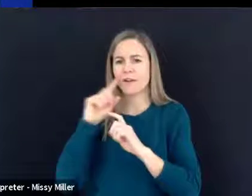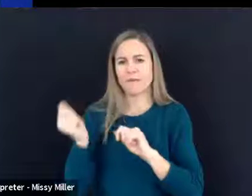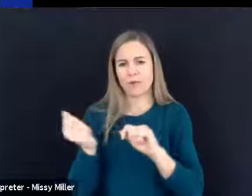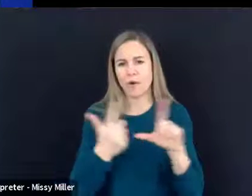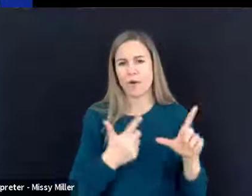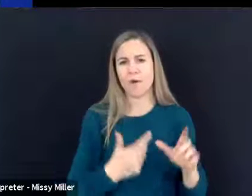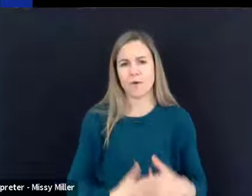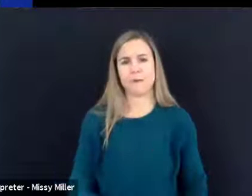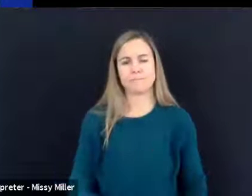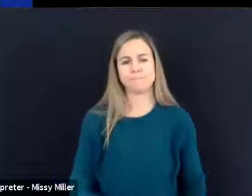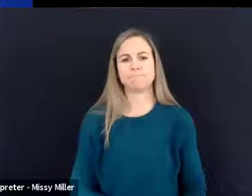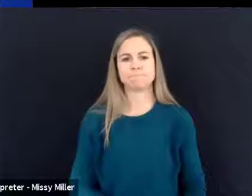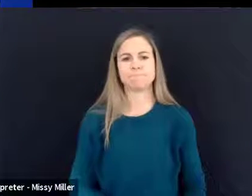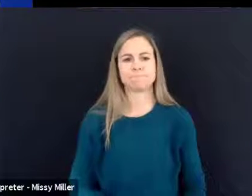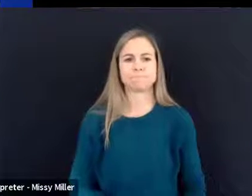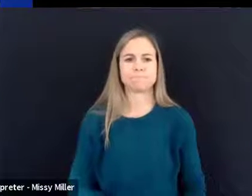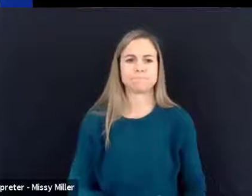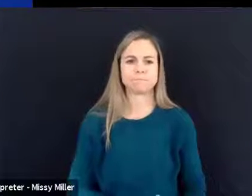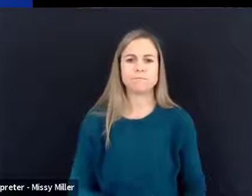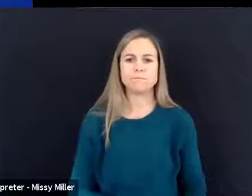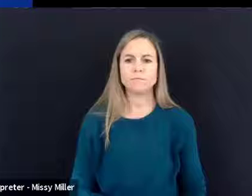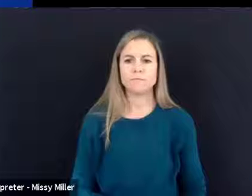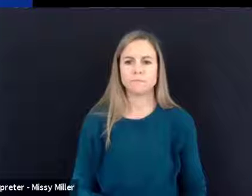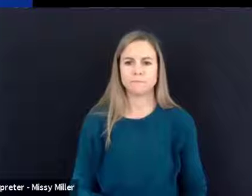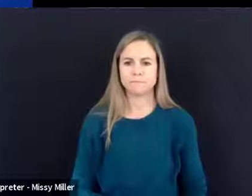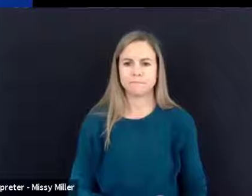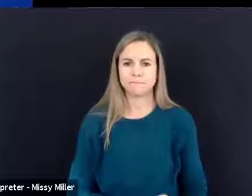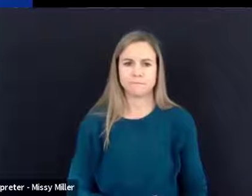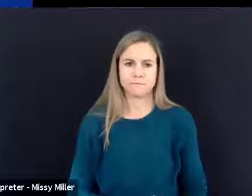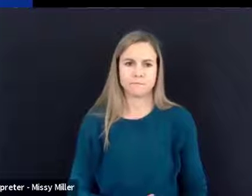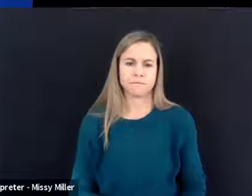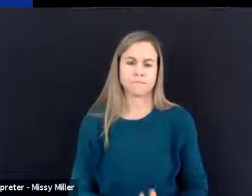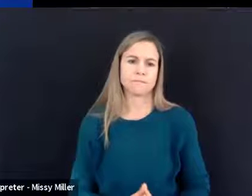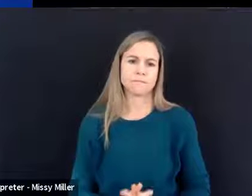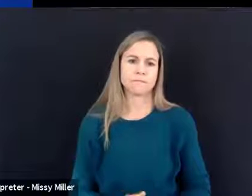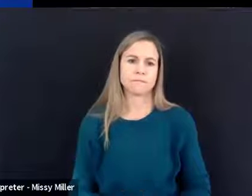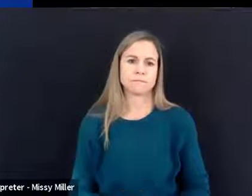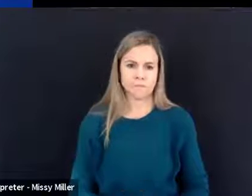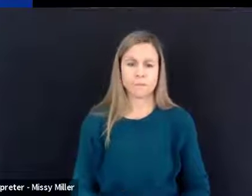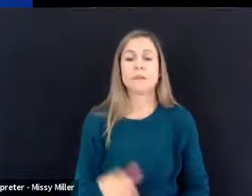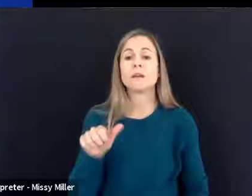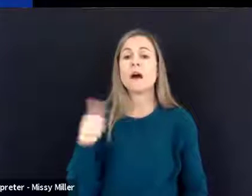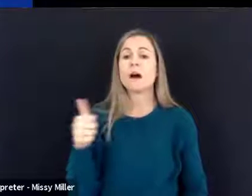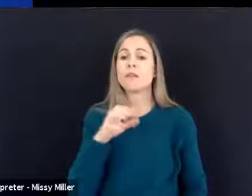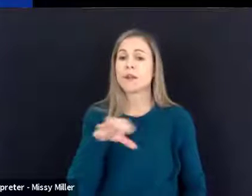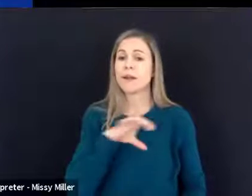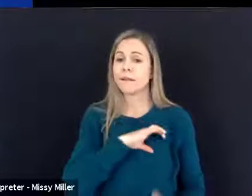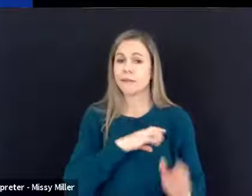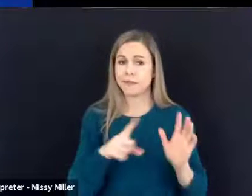different presentation. Megan, please. Other characteristics: